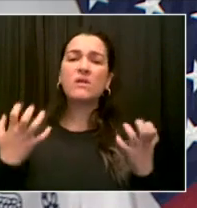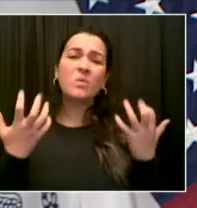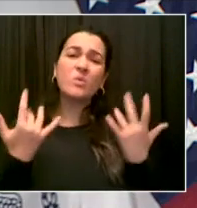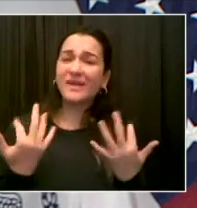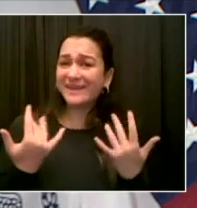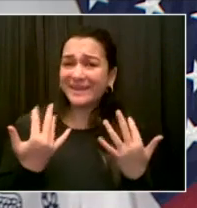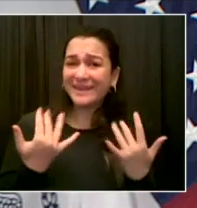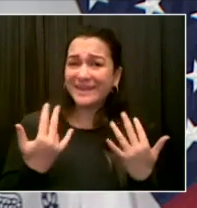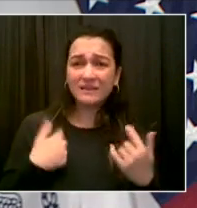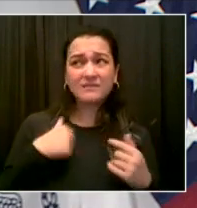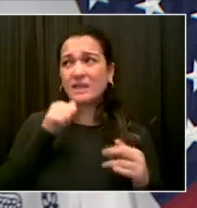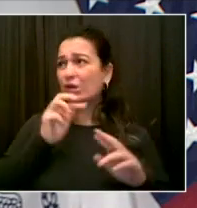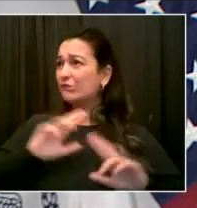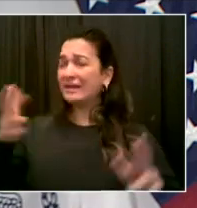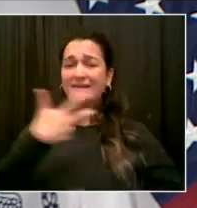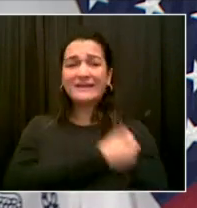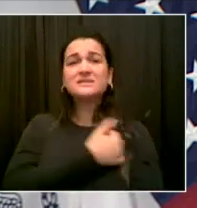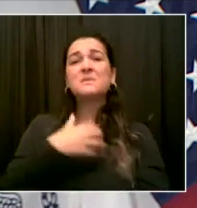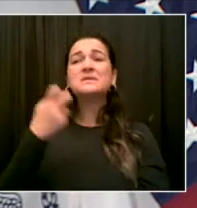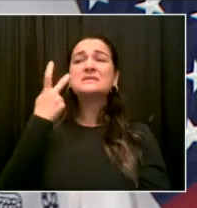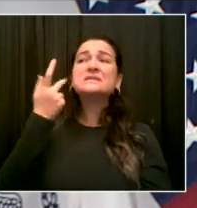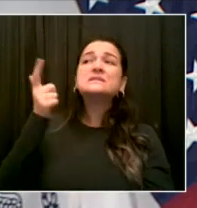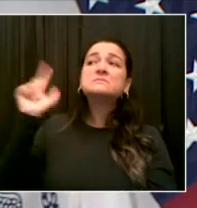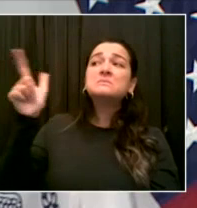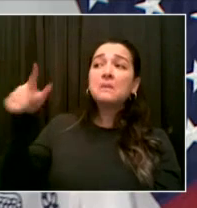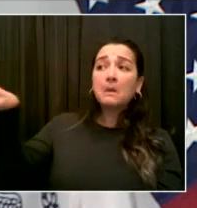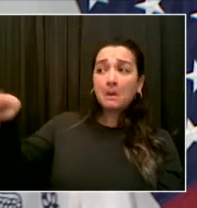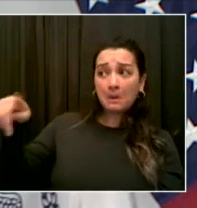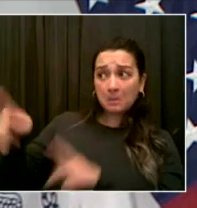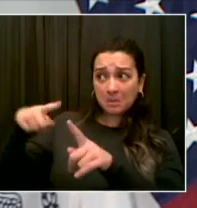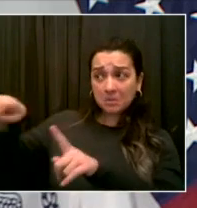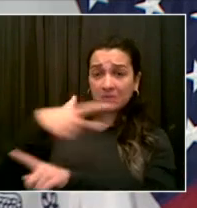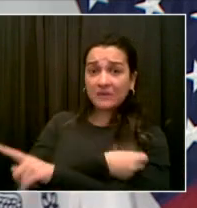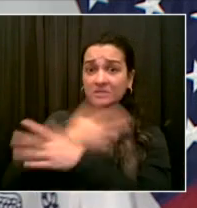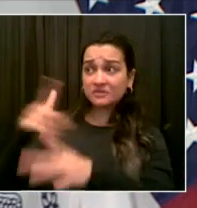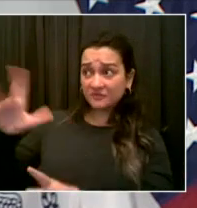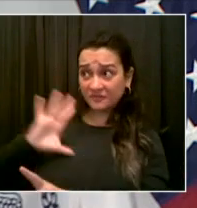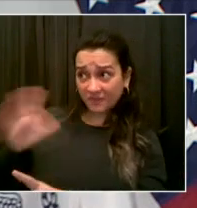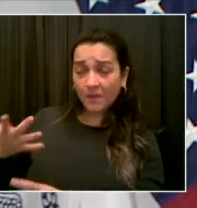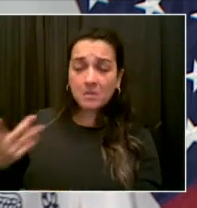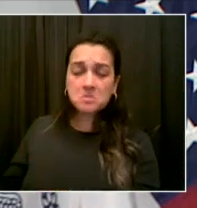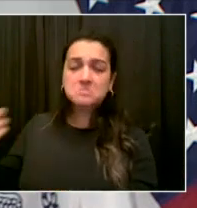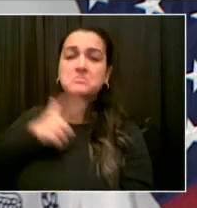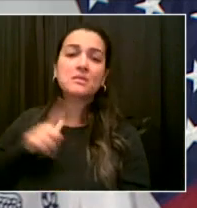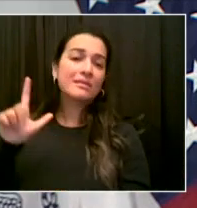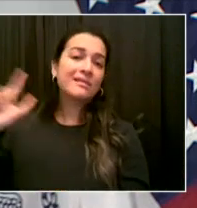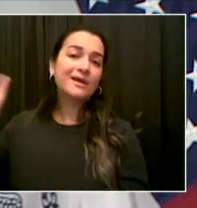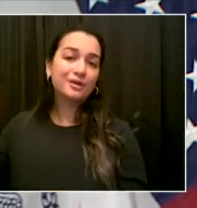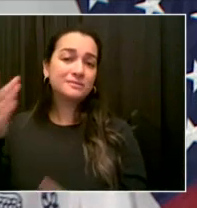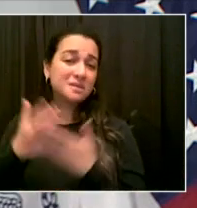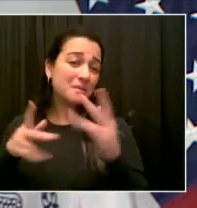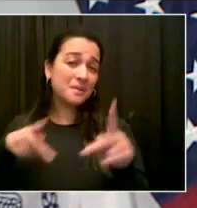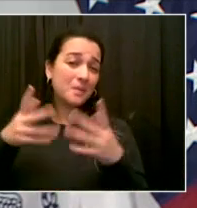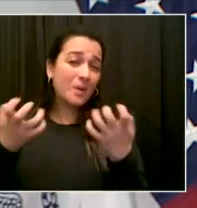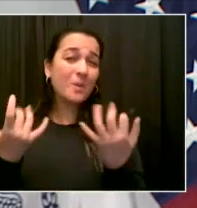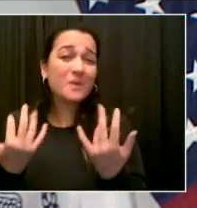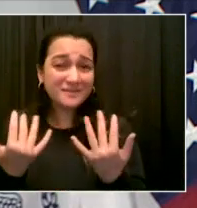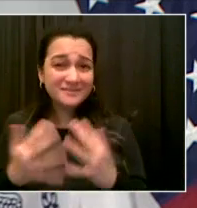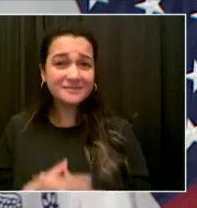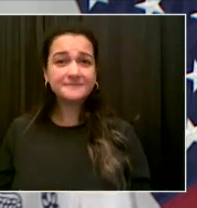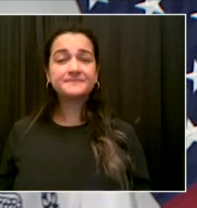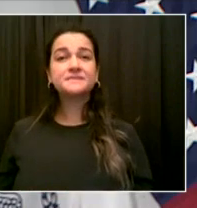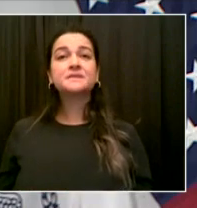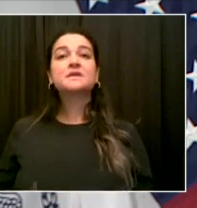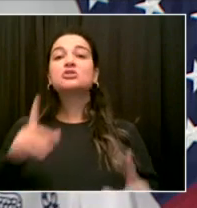my point of view as a doctor, functional immunity is what I'm looking for. I'm looking for a situation where enough people are vaccinated to keep